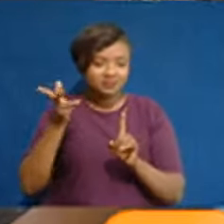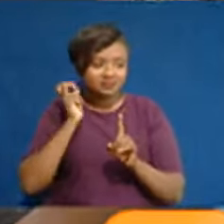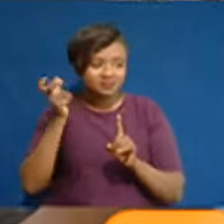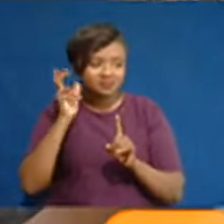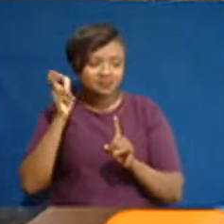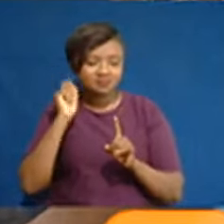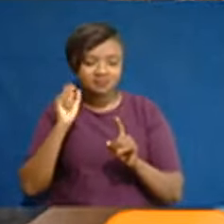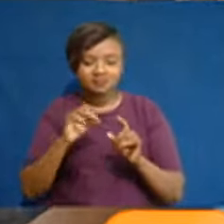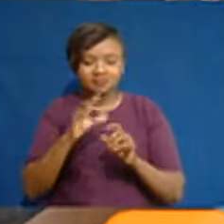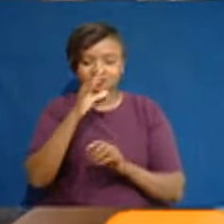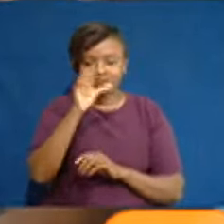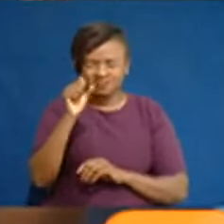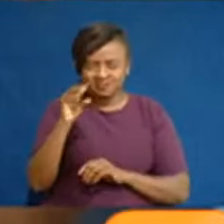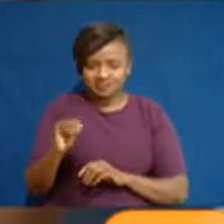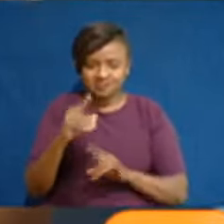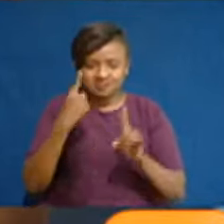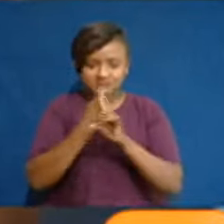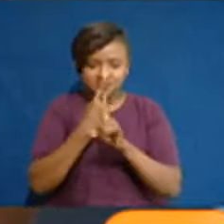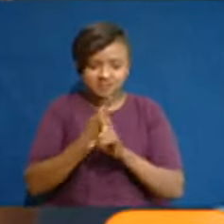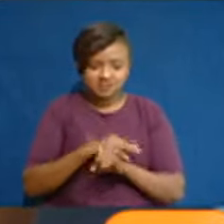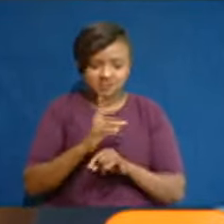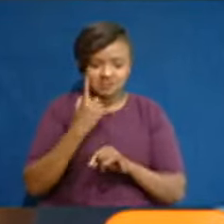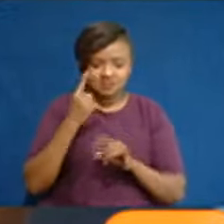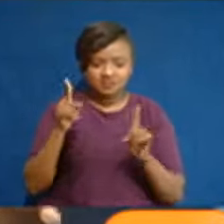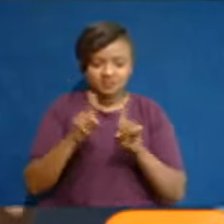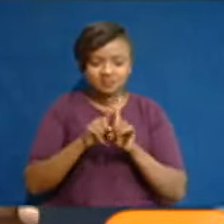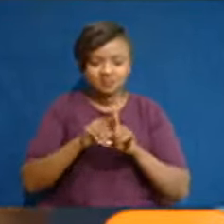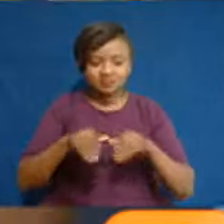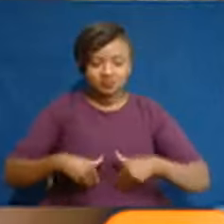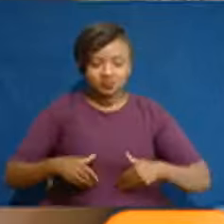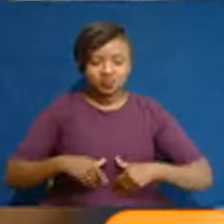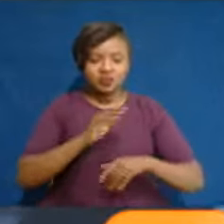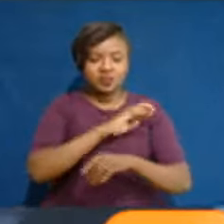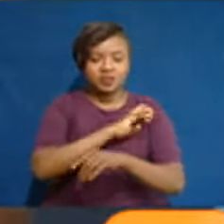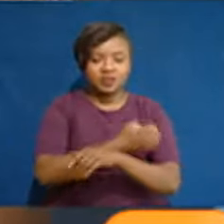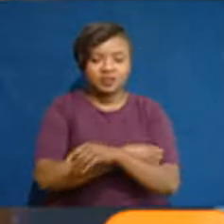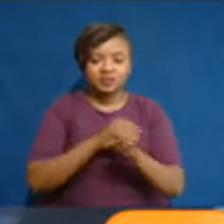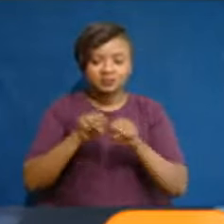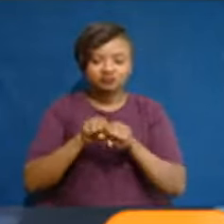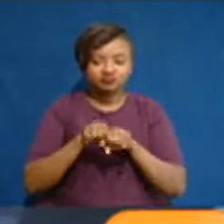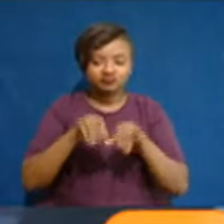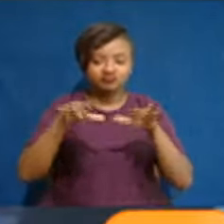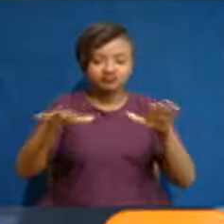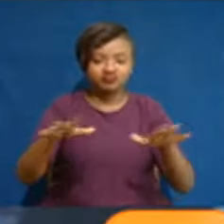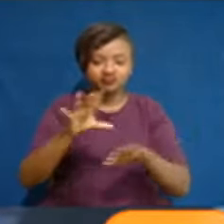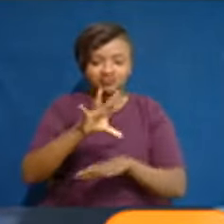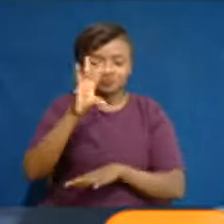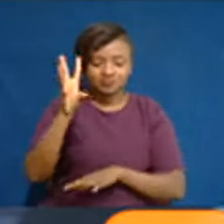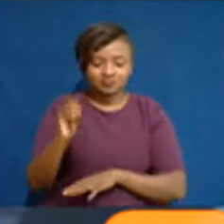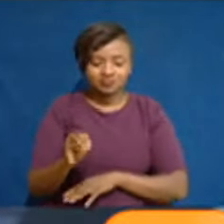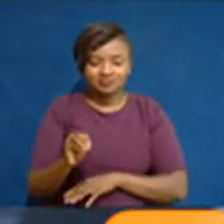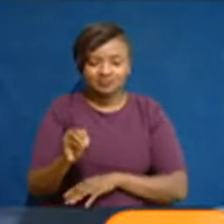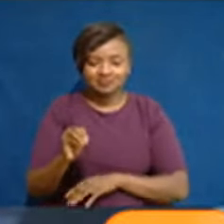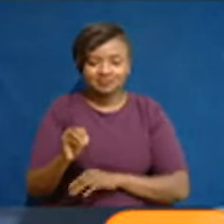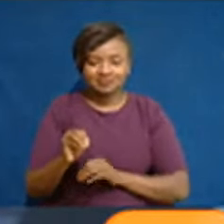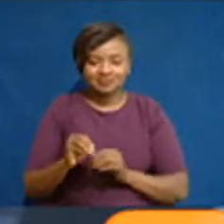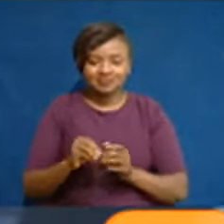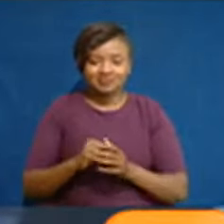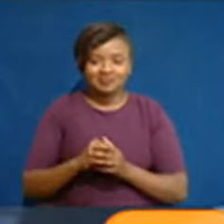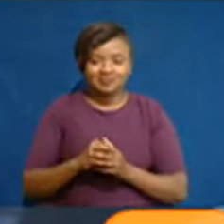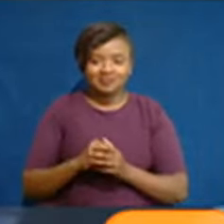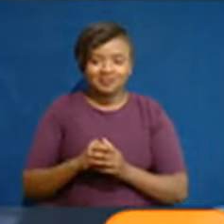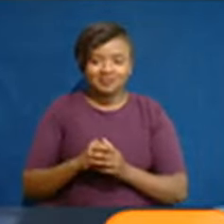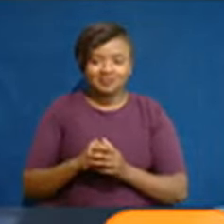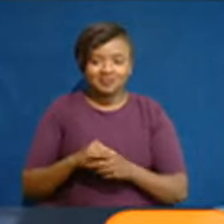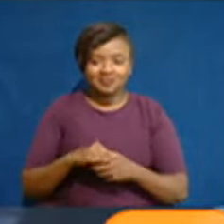of youth energy across Africa, whether it's Sahel or Senegal, and it's going to spread in other